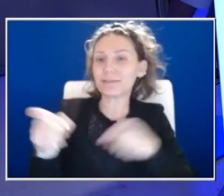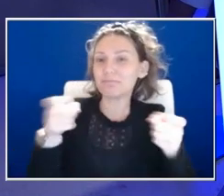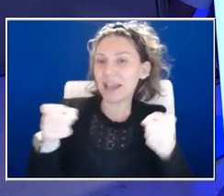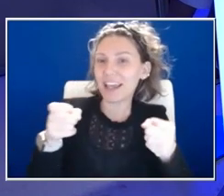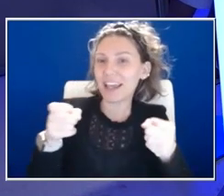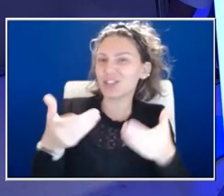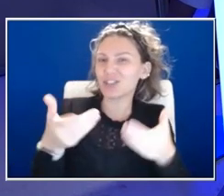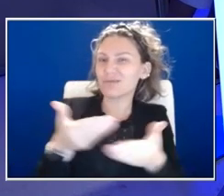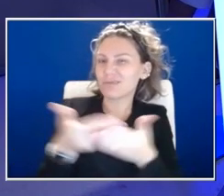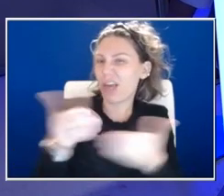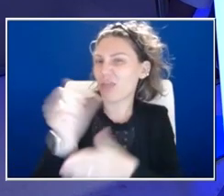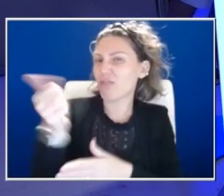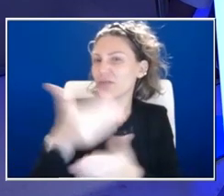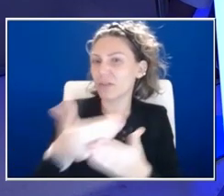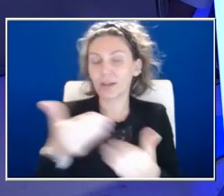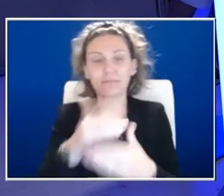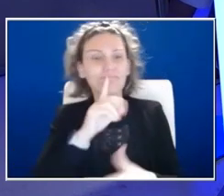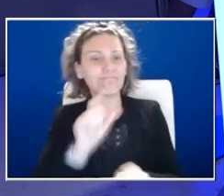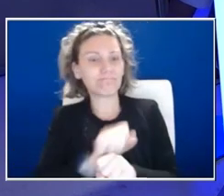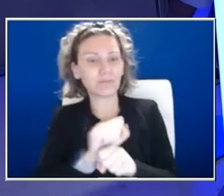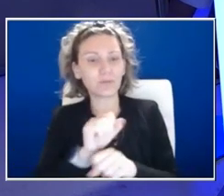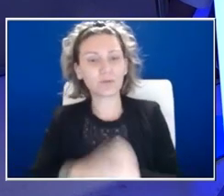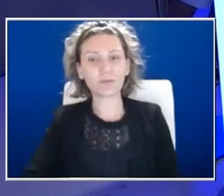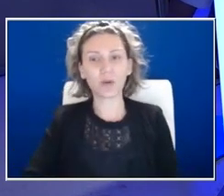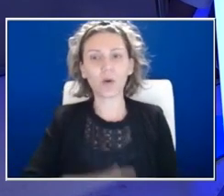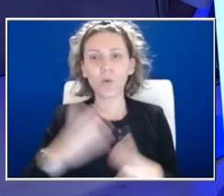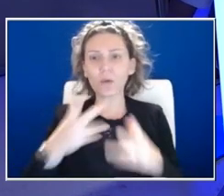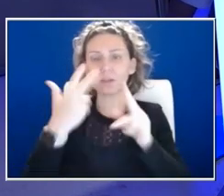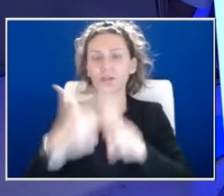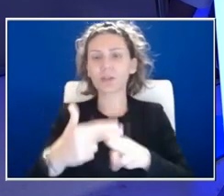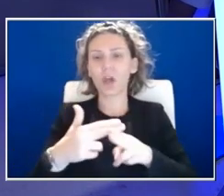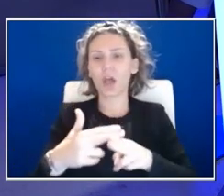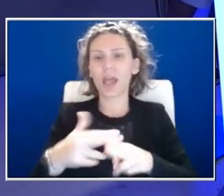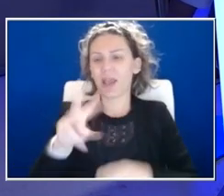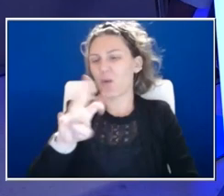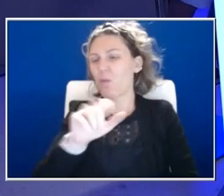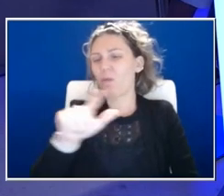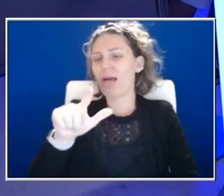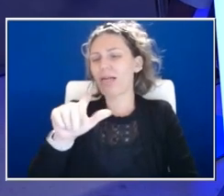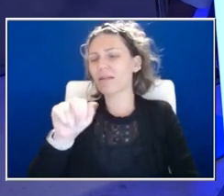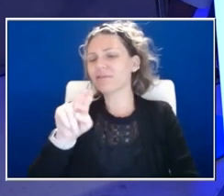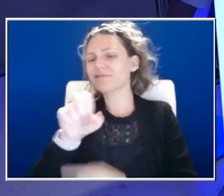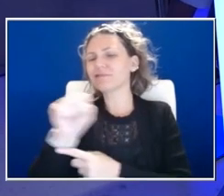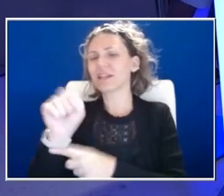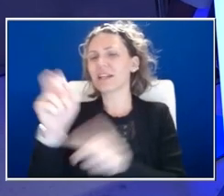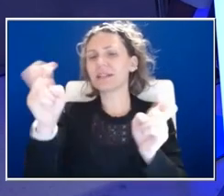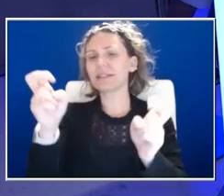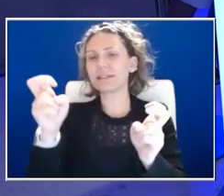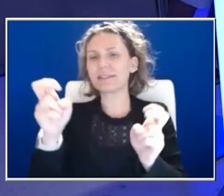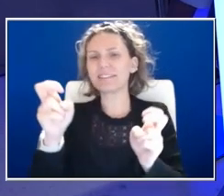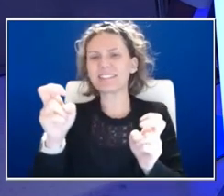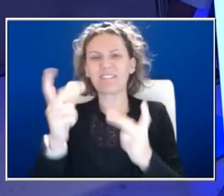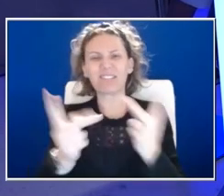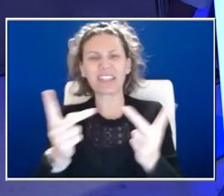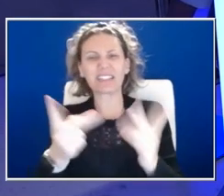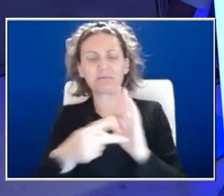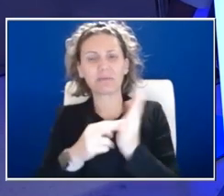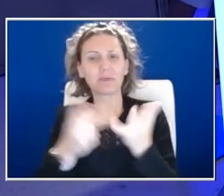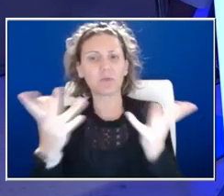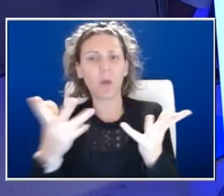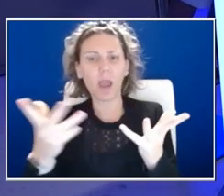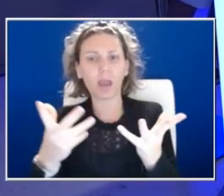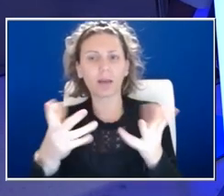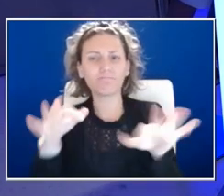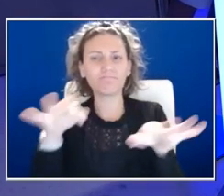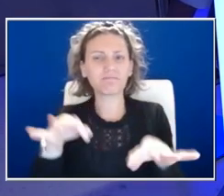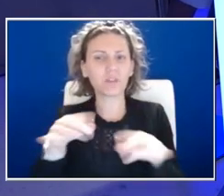Absolutely. So talk to us about what is called a wellness visit, because that is a specific type of doctor's visit, and it's defined by Medicare. Mm-hmm. So